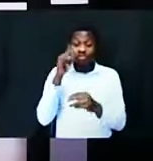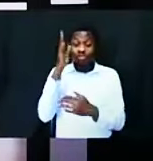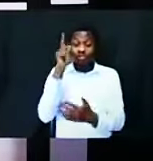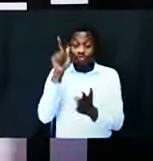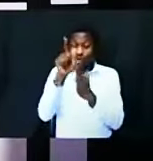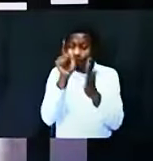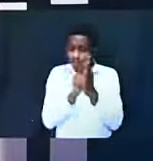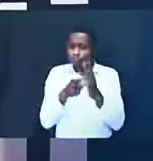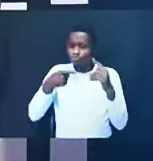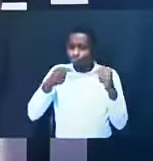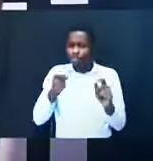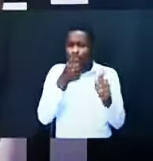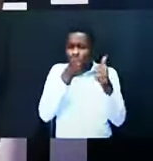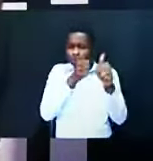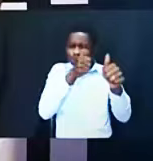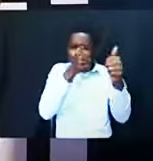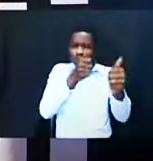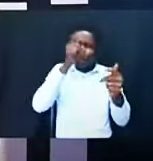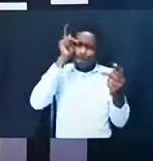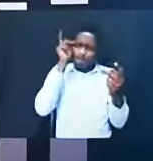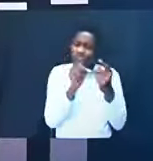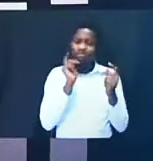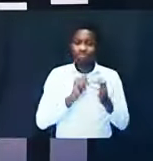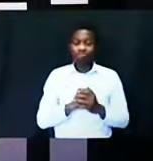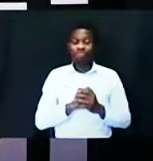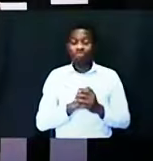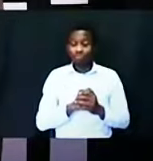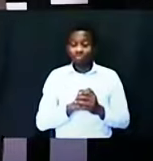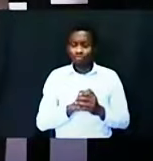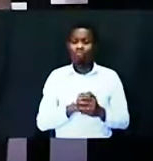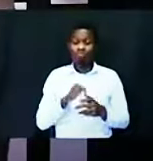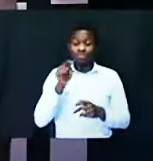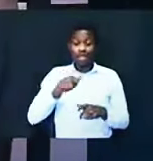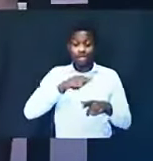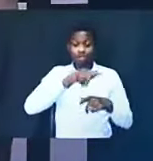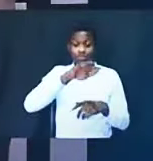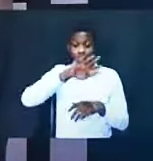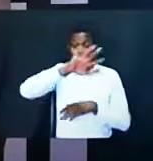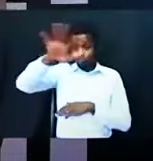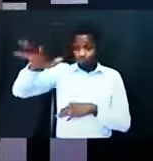they believe in the resurrection and the things of the spirit. The